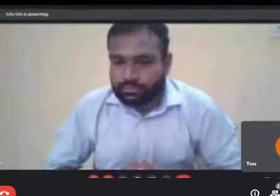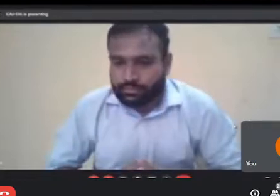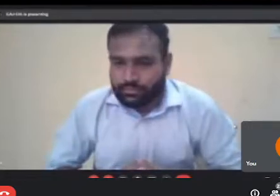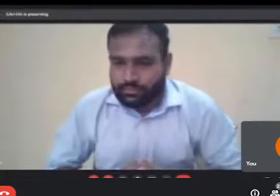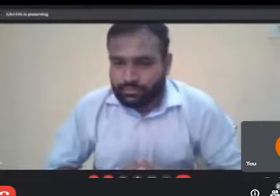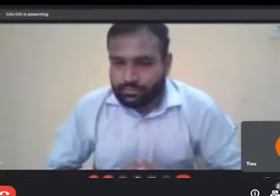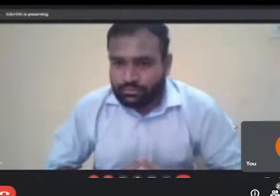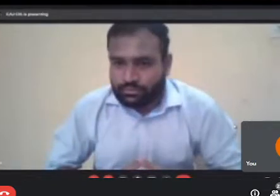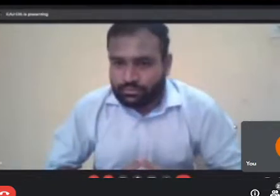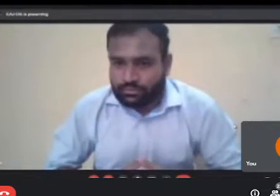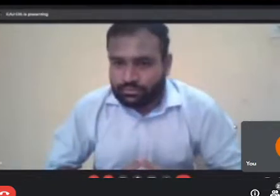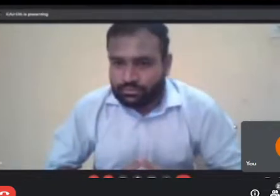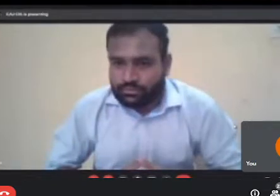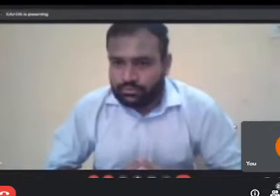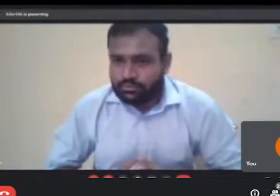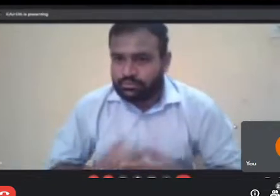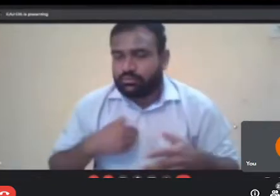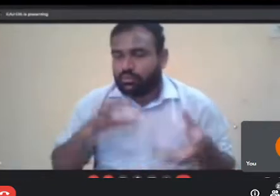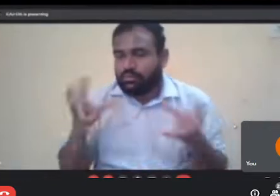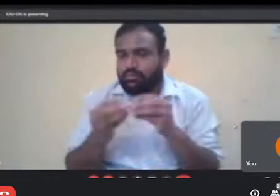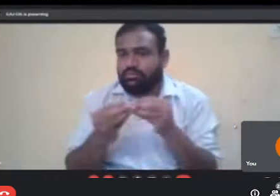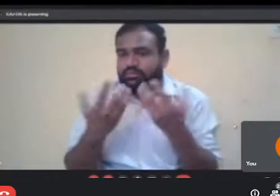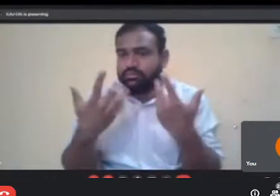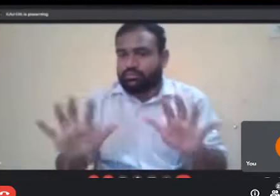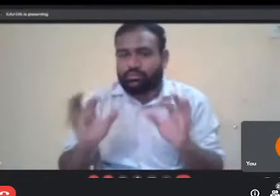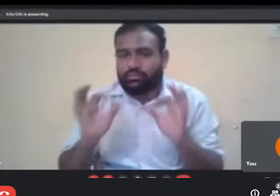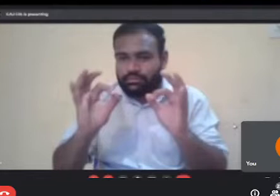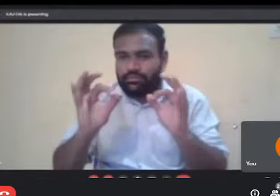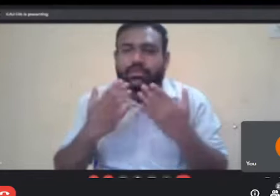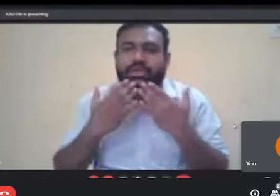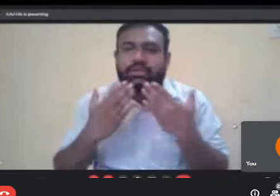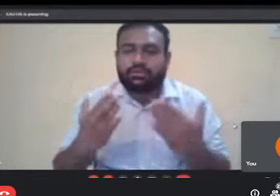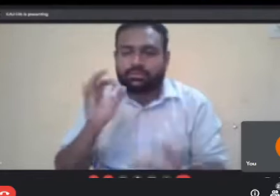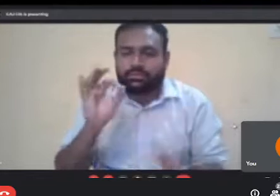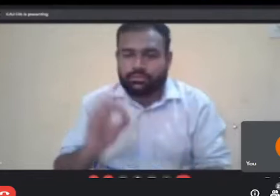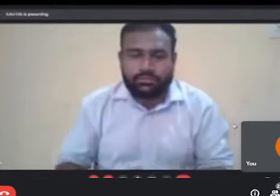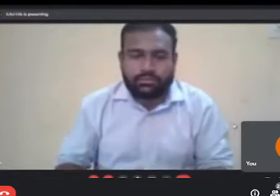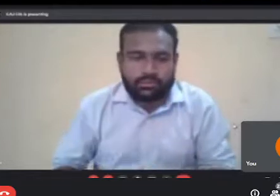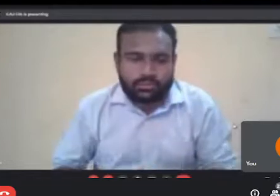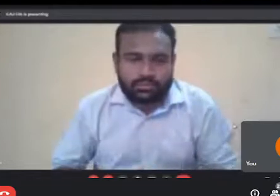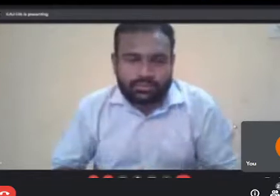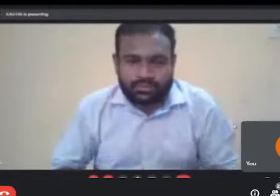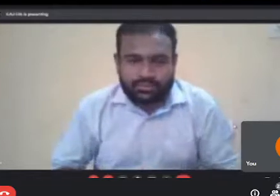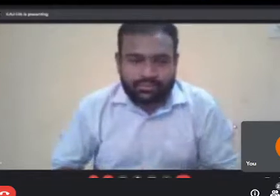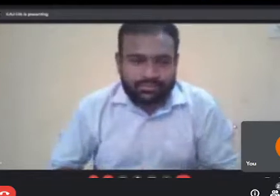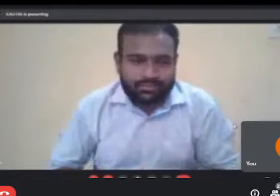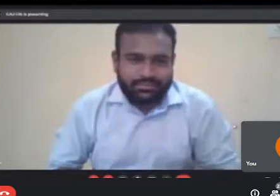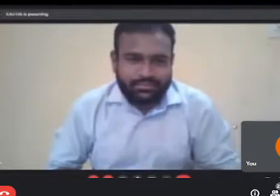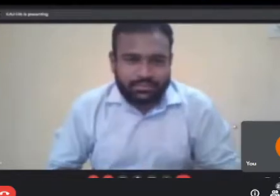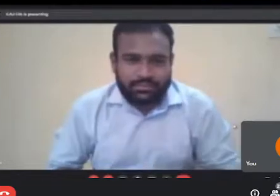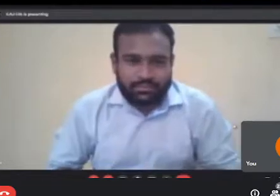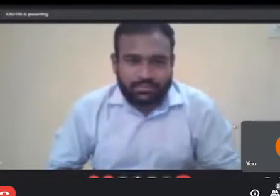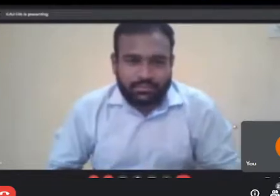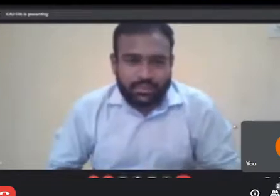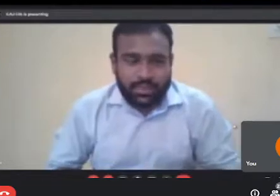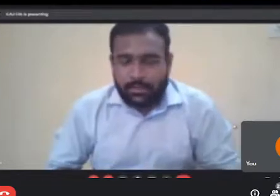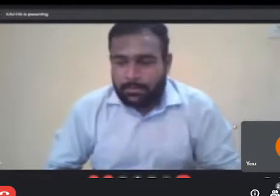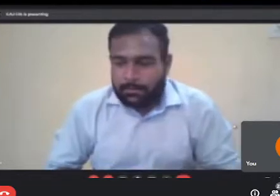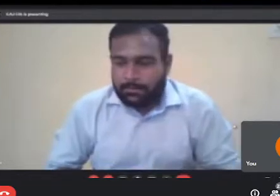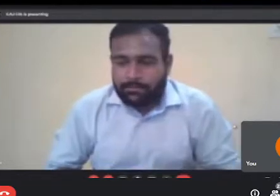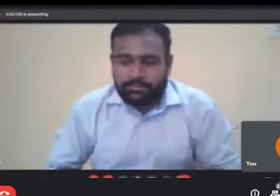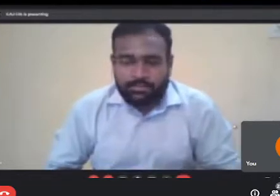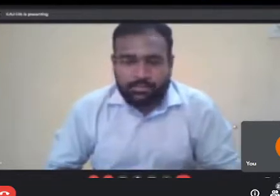should be there with the teacher. So that is all about my conclusion. Thank you so much for giving